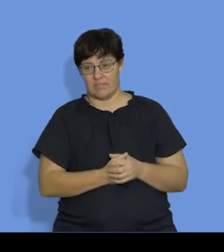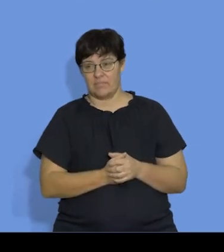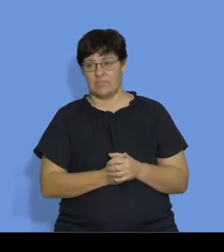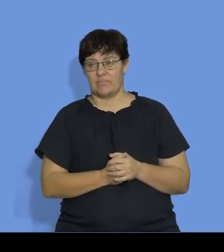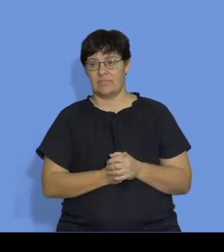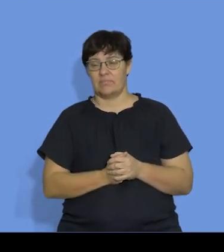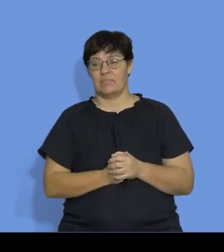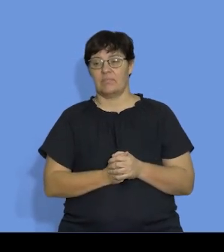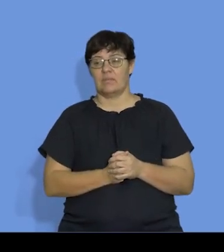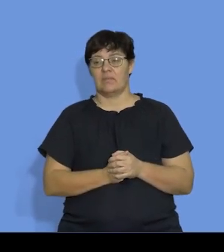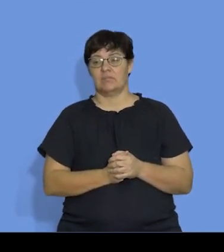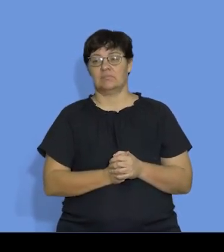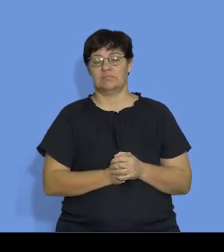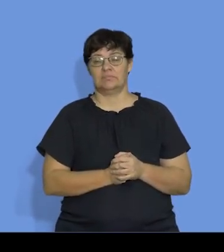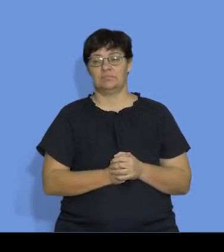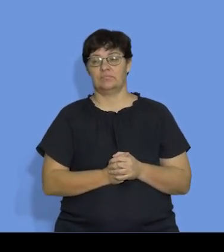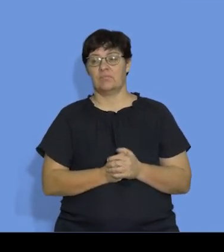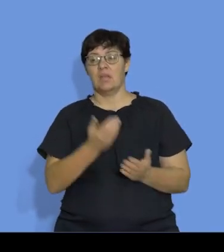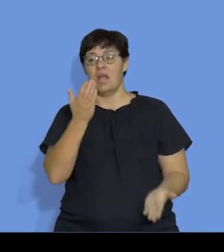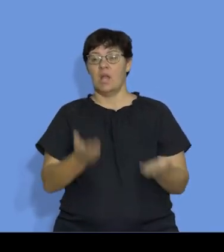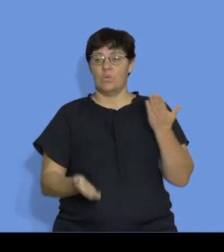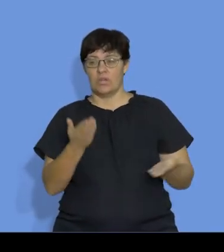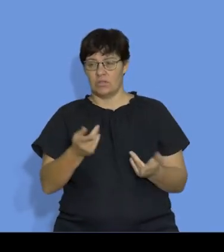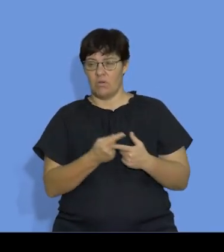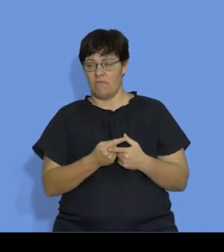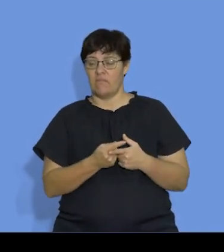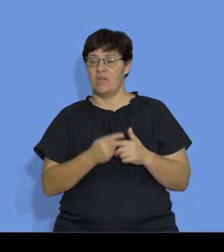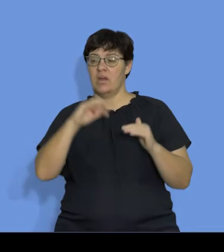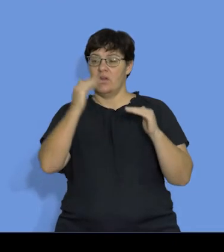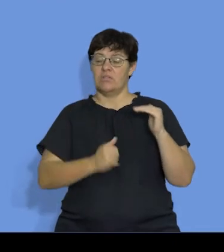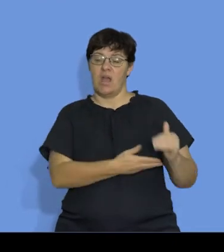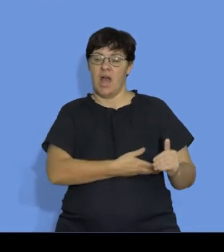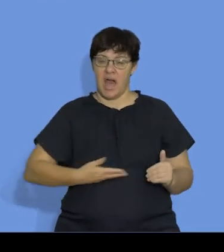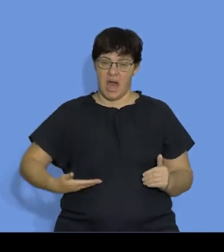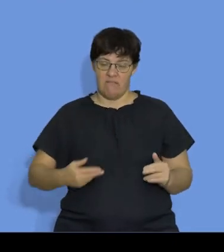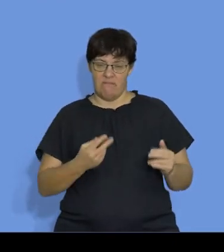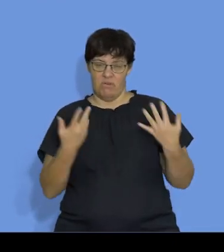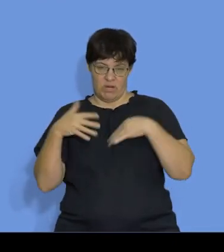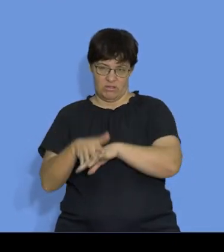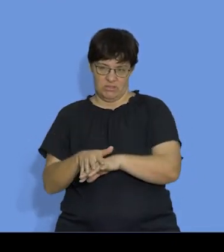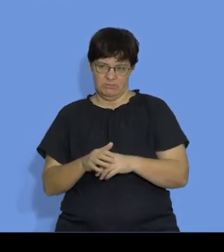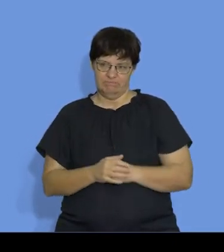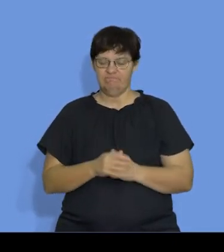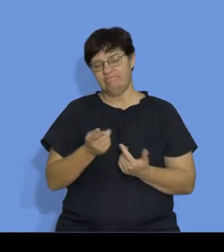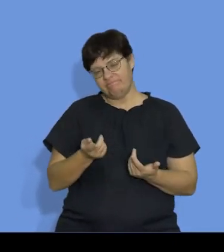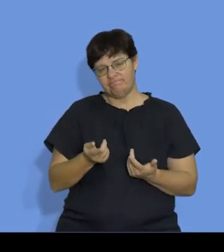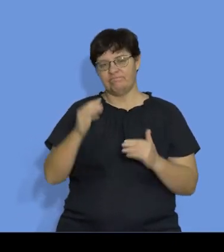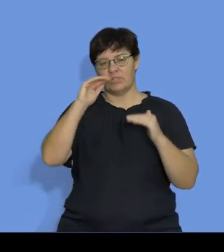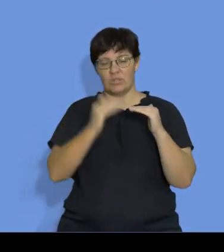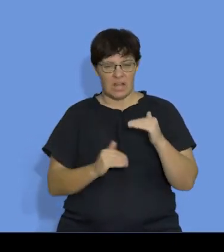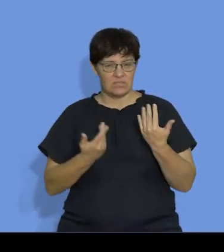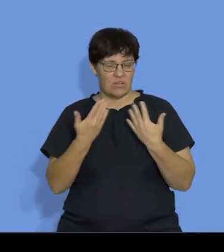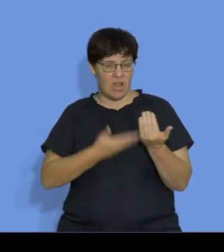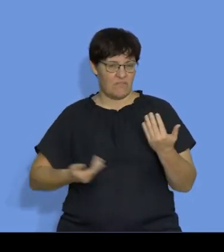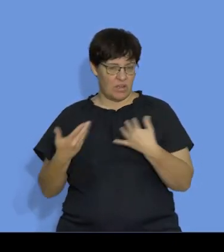Okay, and then write down the equation of the reduction half reaction. Okay, reduction has to do